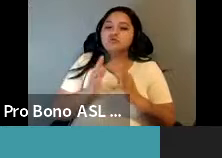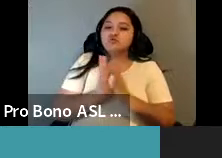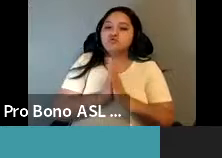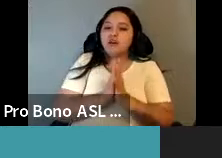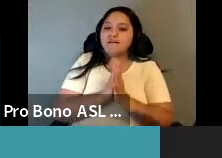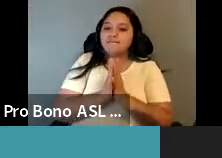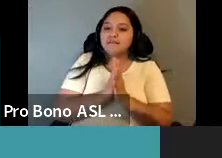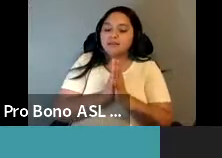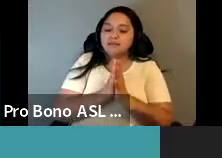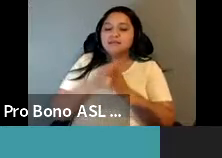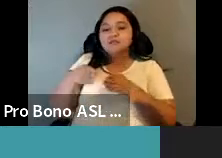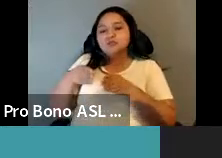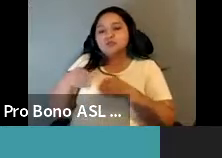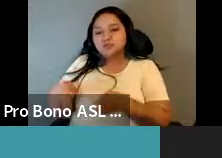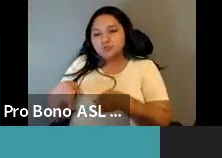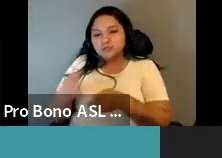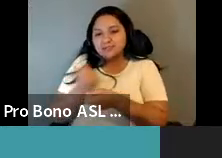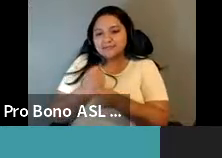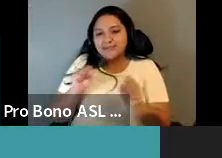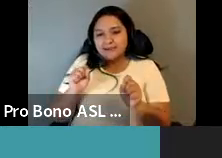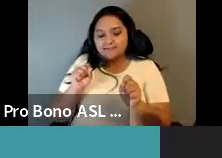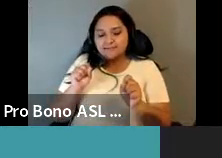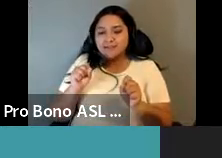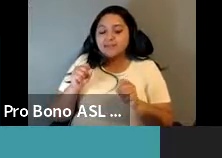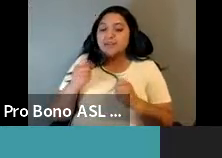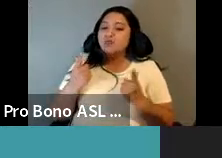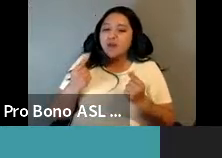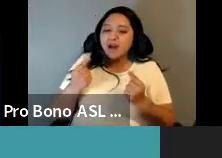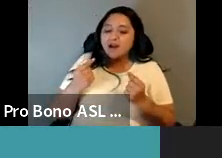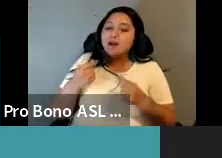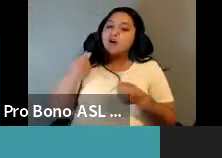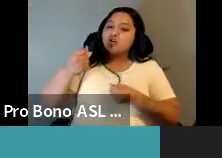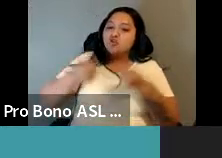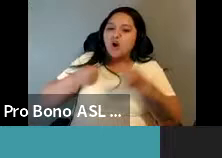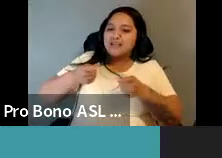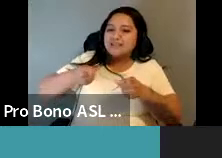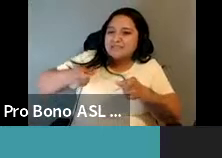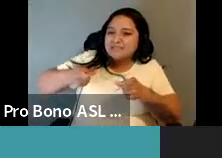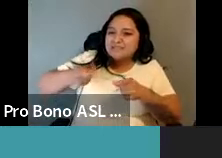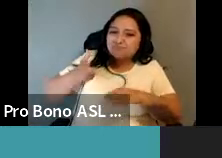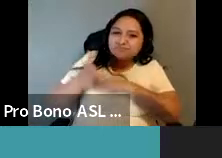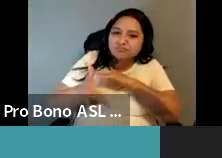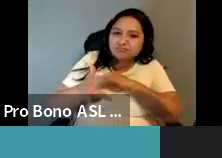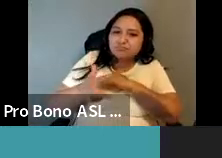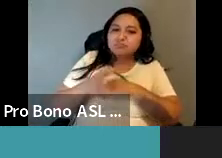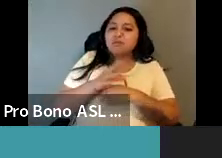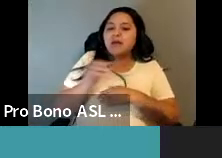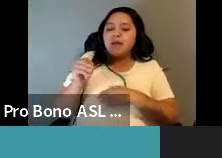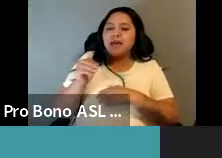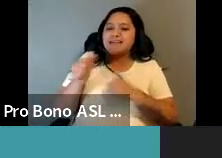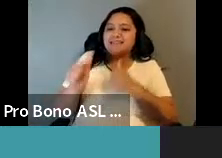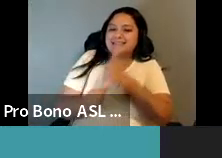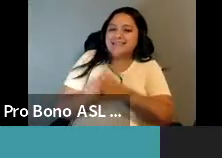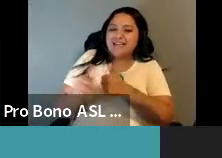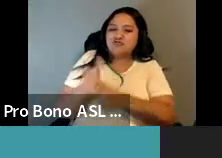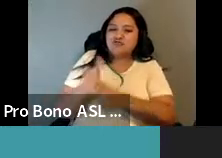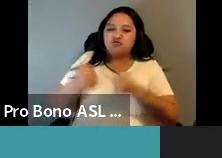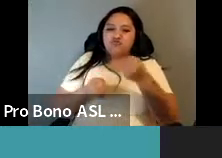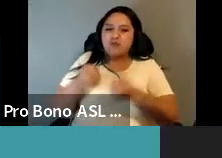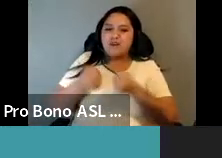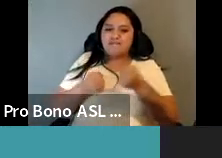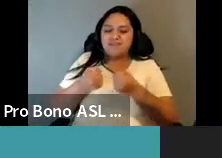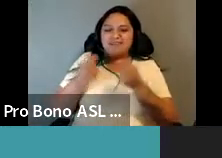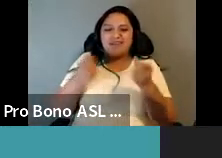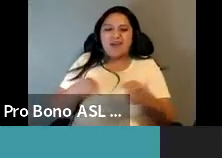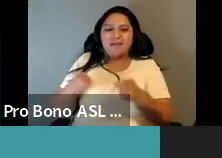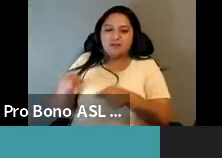and street safety from speeding cars and excessively dangerous driving behavior on residential